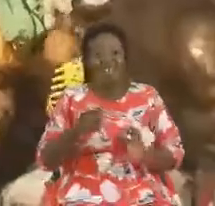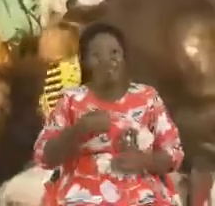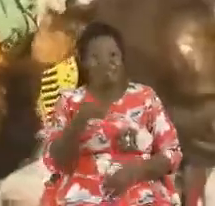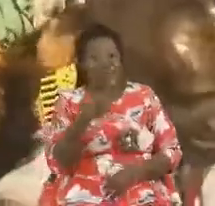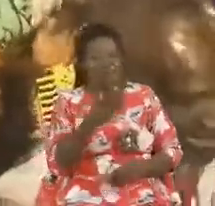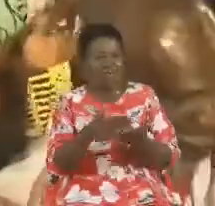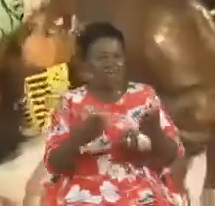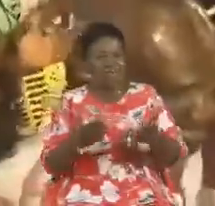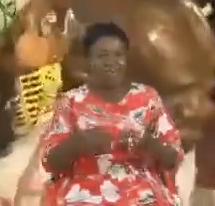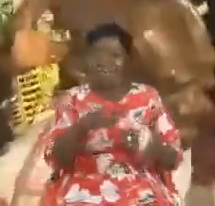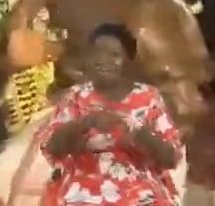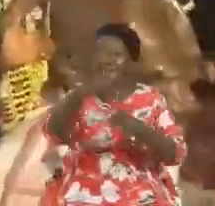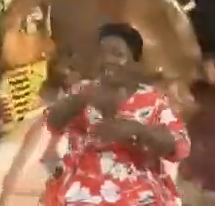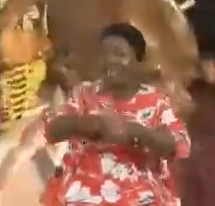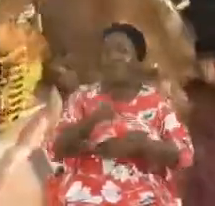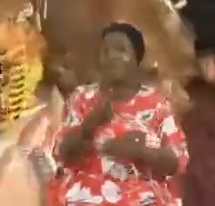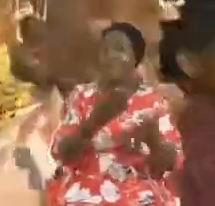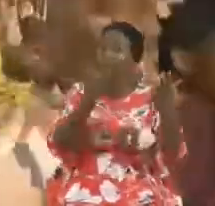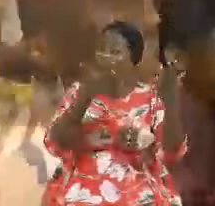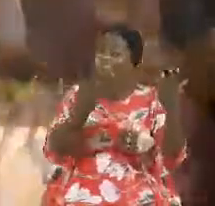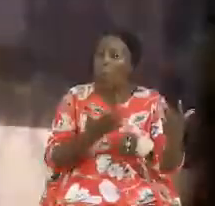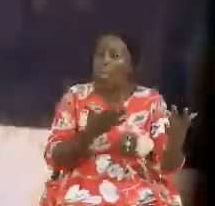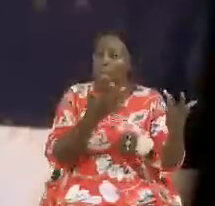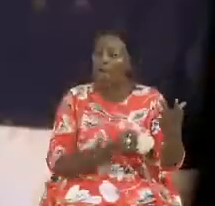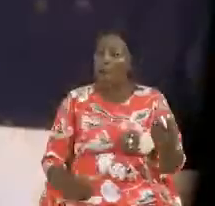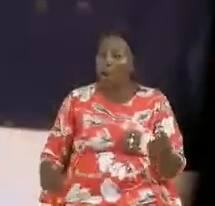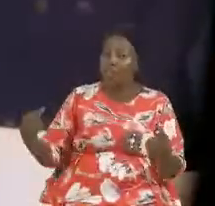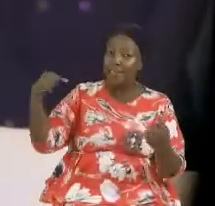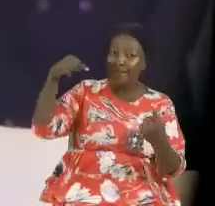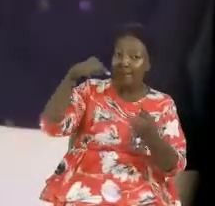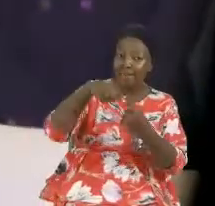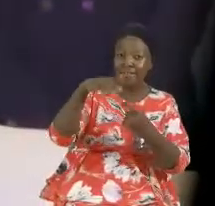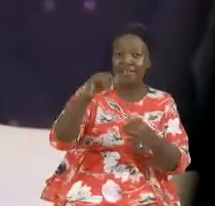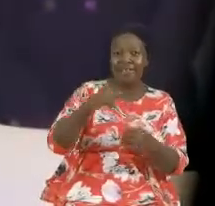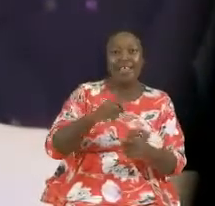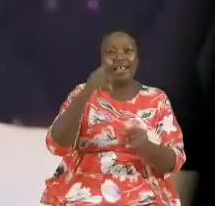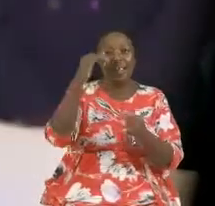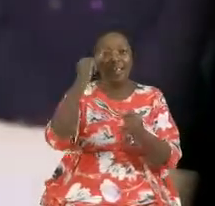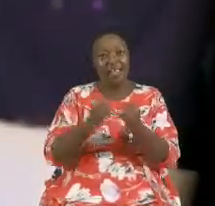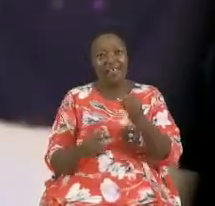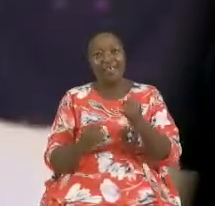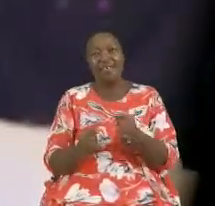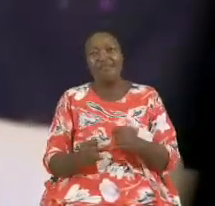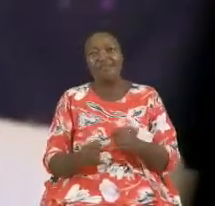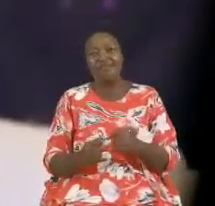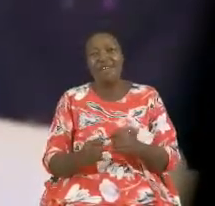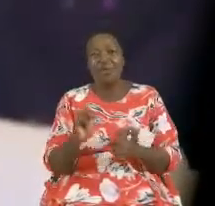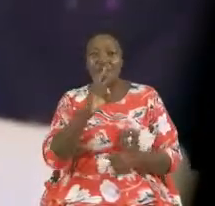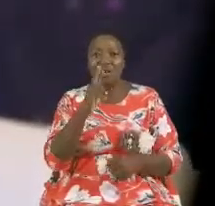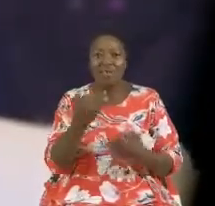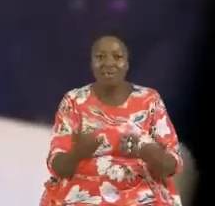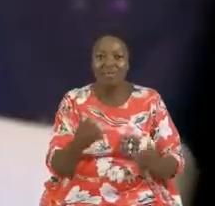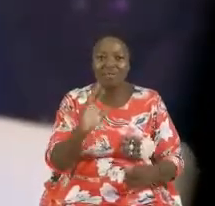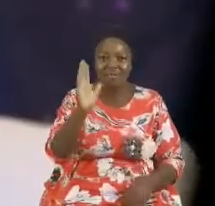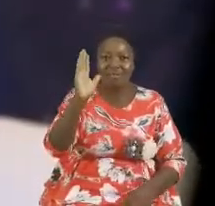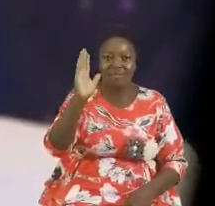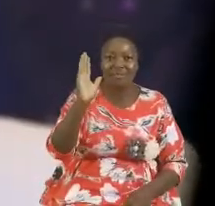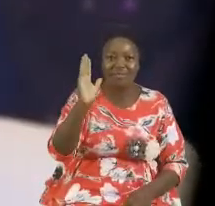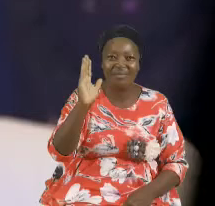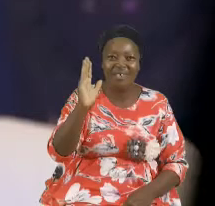And tonight, let me tell you something. Tonight, you wait until the very